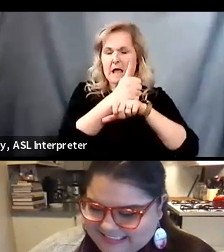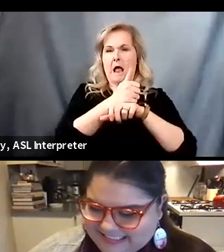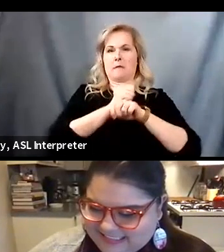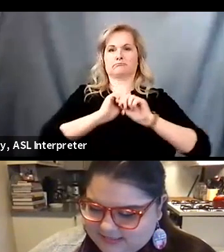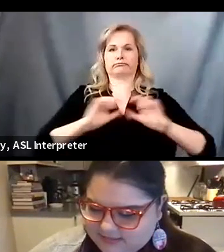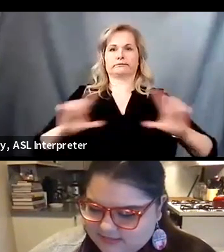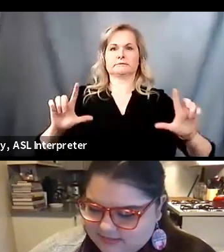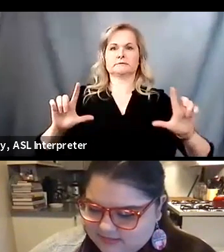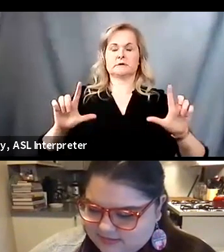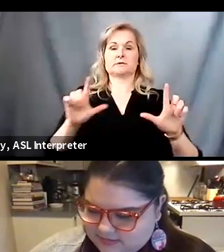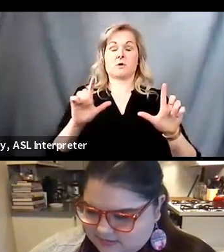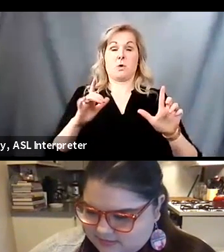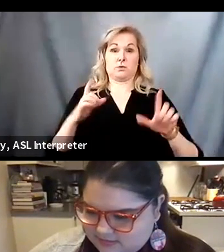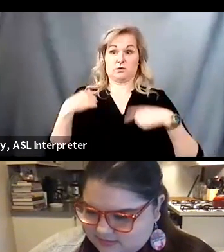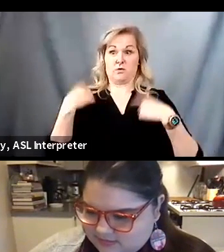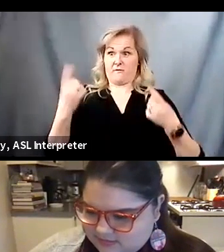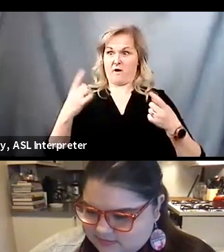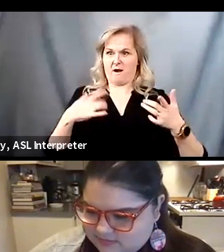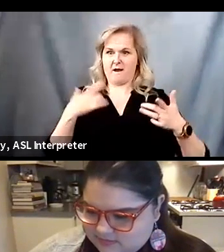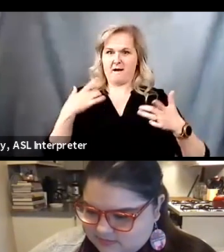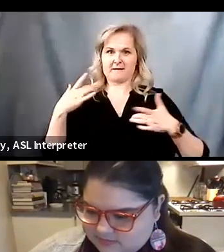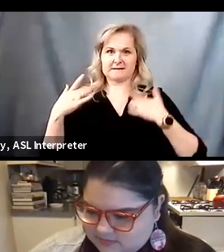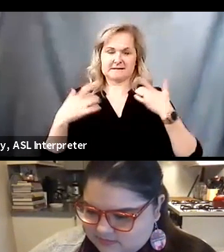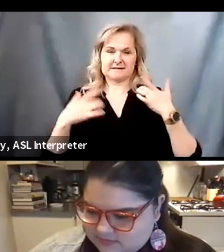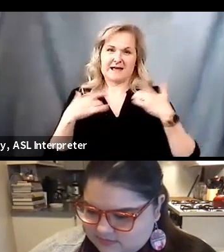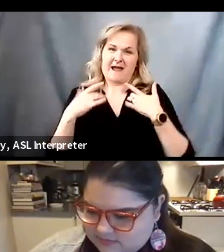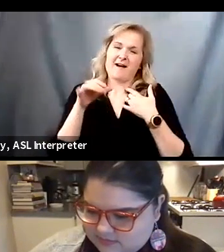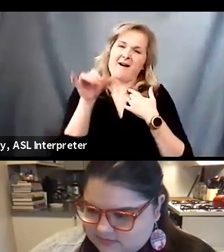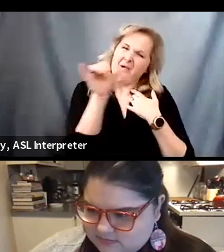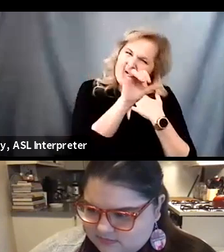And so it's been exciting and also a little